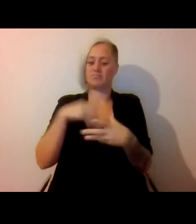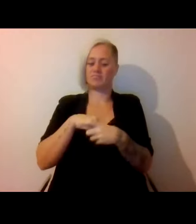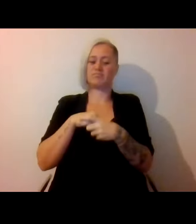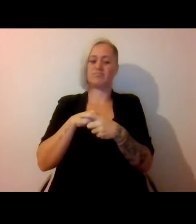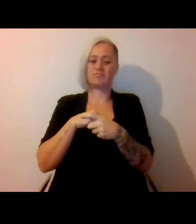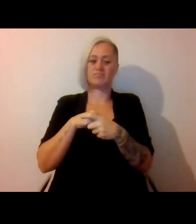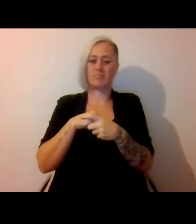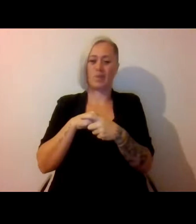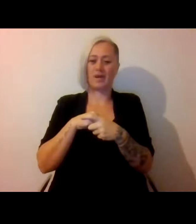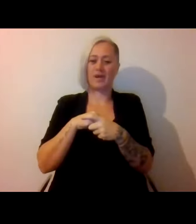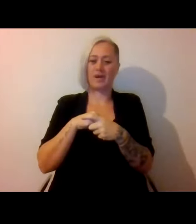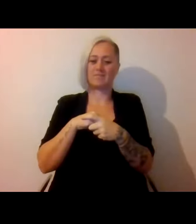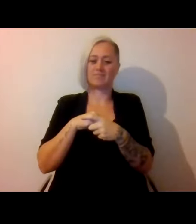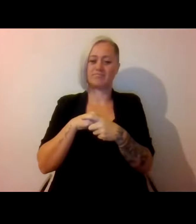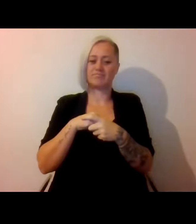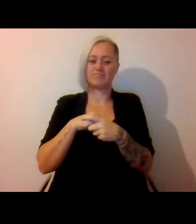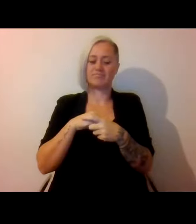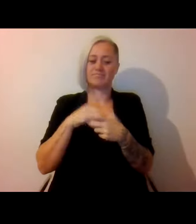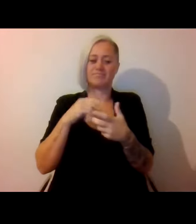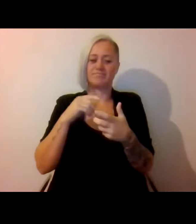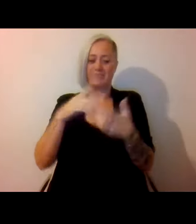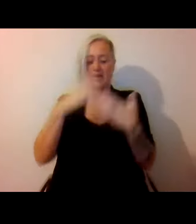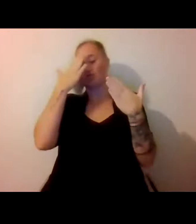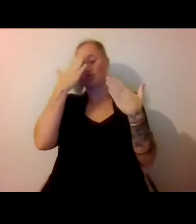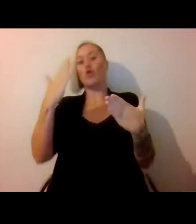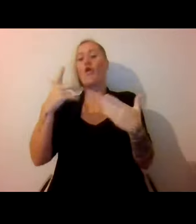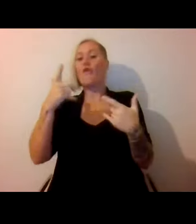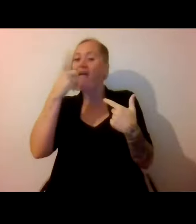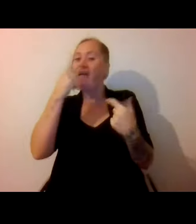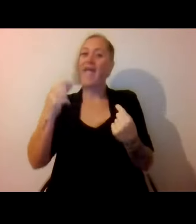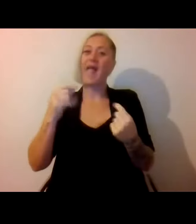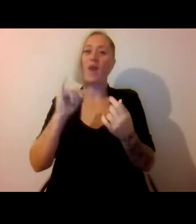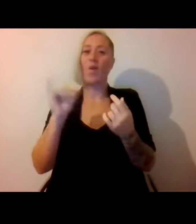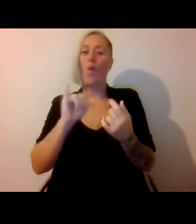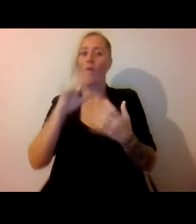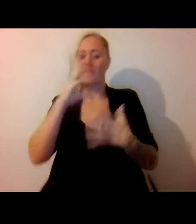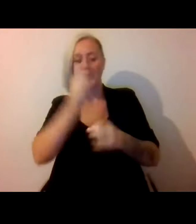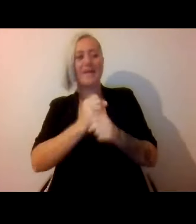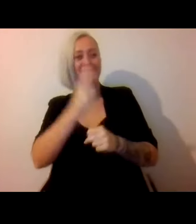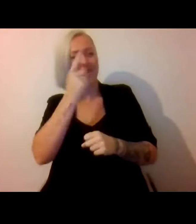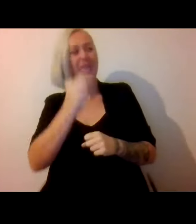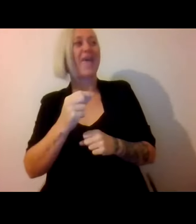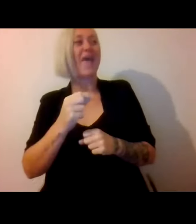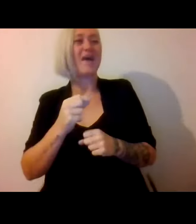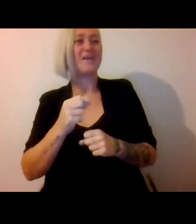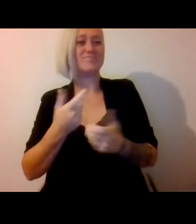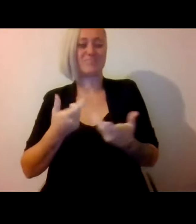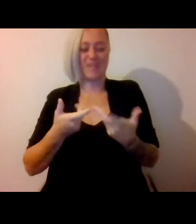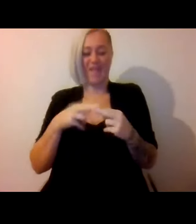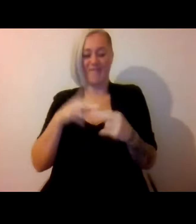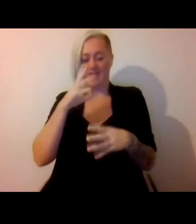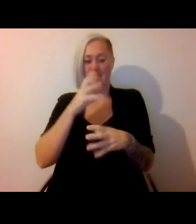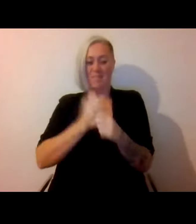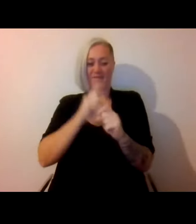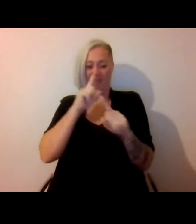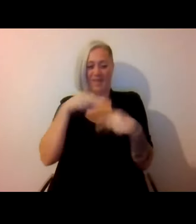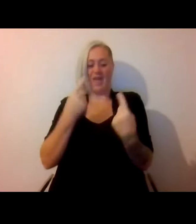way, they don't know they can, or they believe they can't, or they don't have the